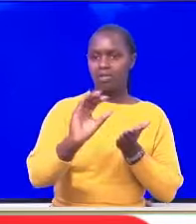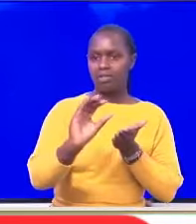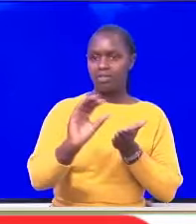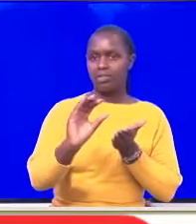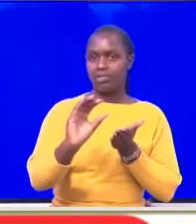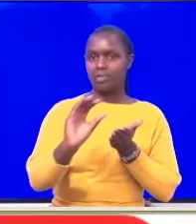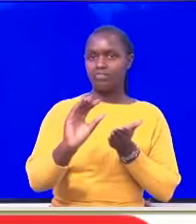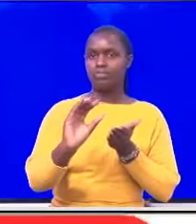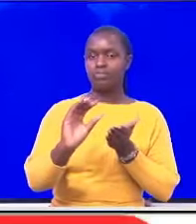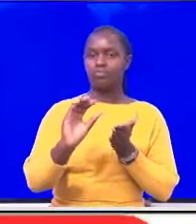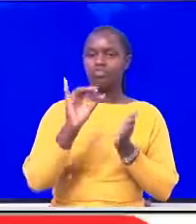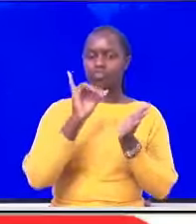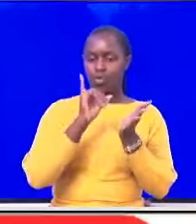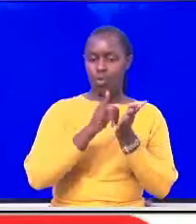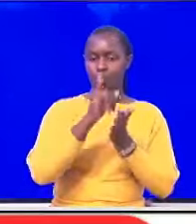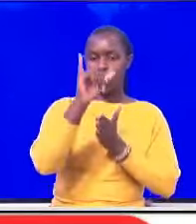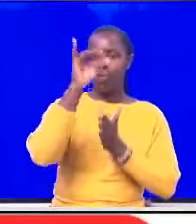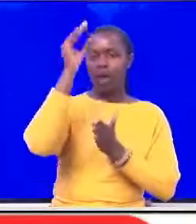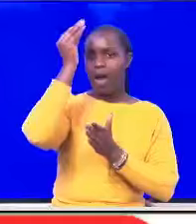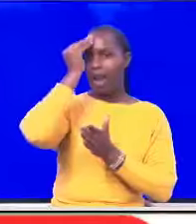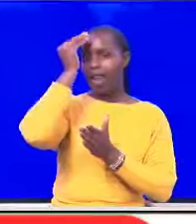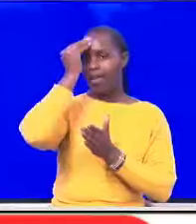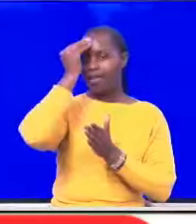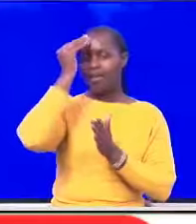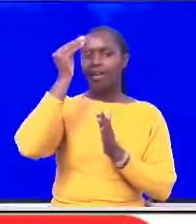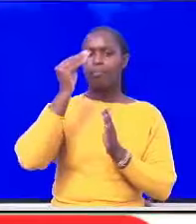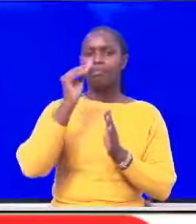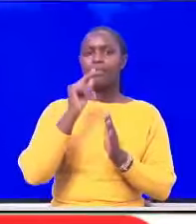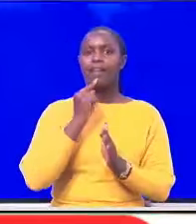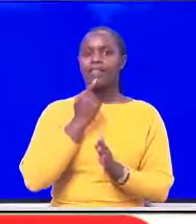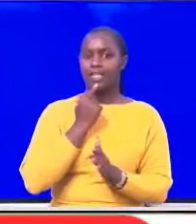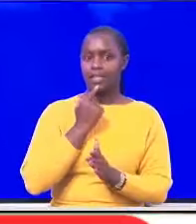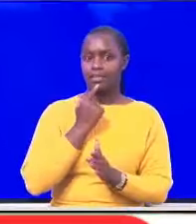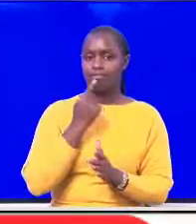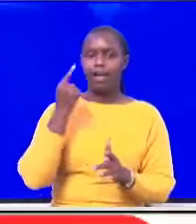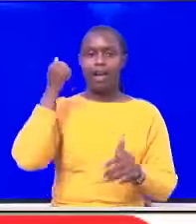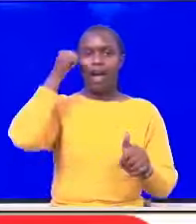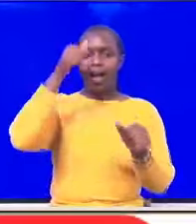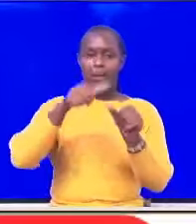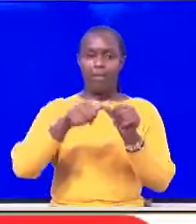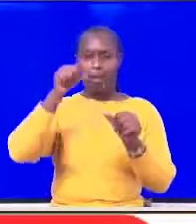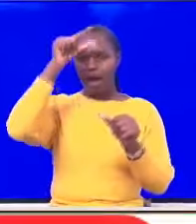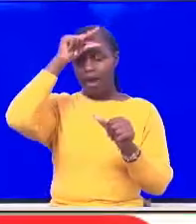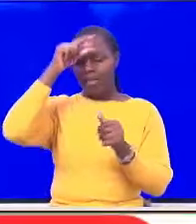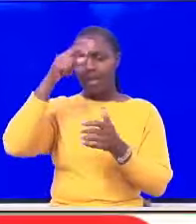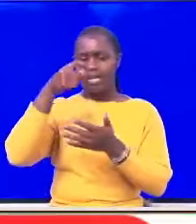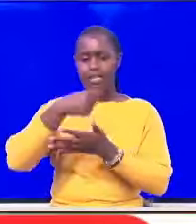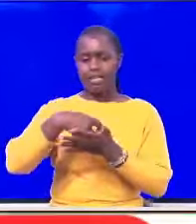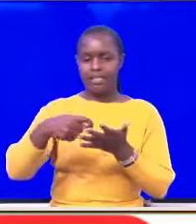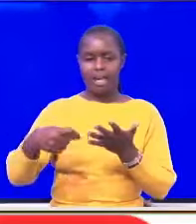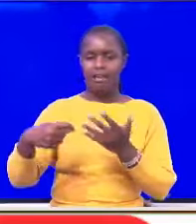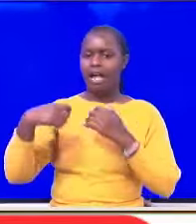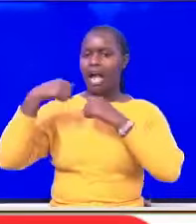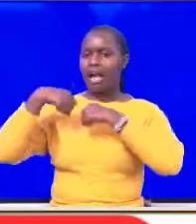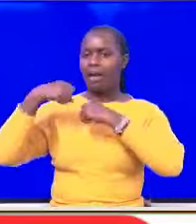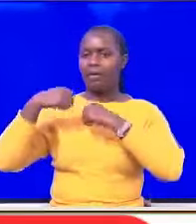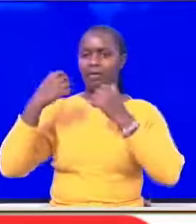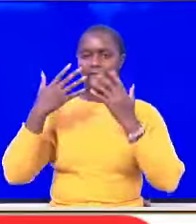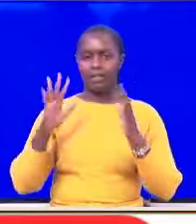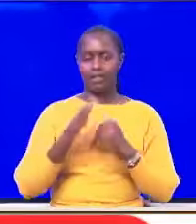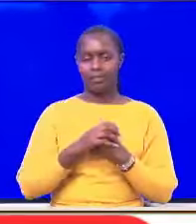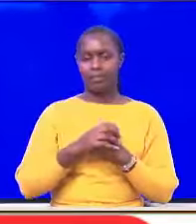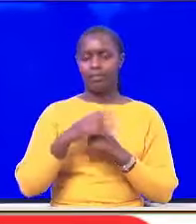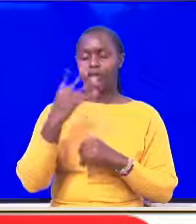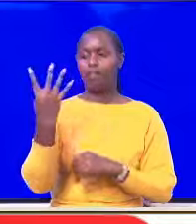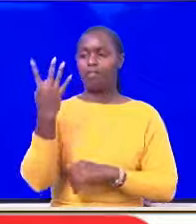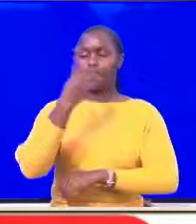and study in Finland. I remember seeing the governor signing the MOUs with them. Yes. The four-day hearing began on Monday and